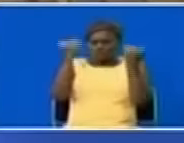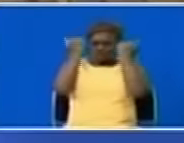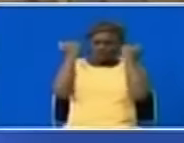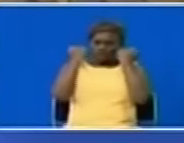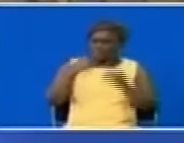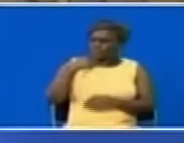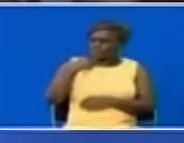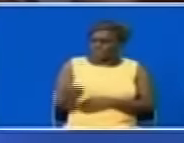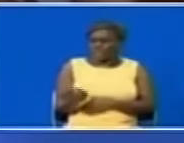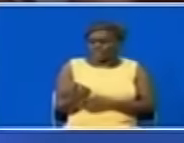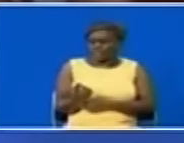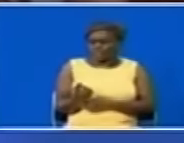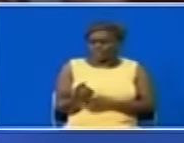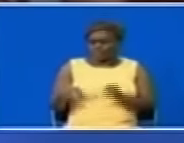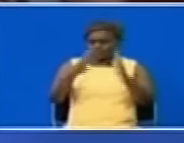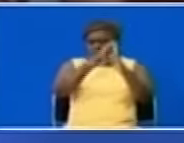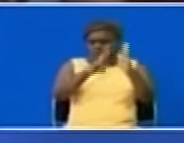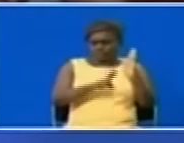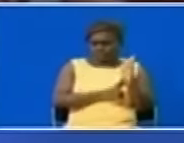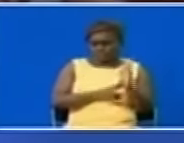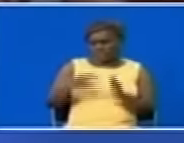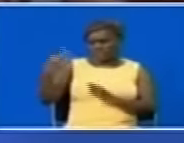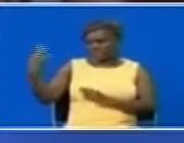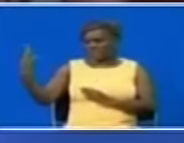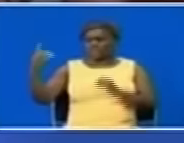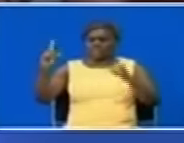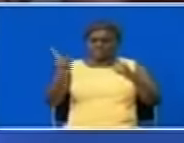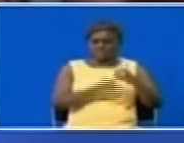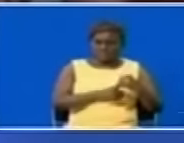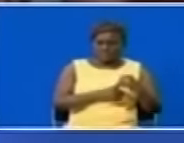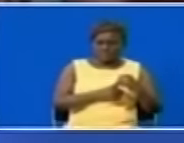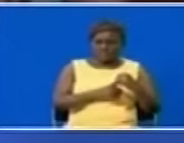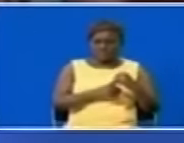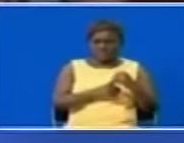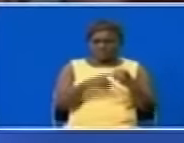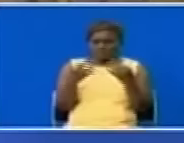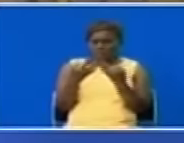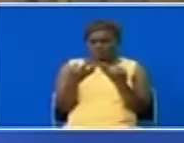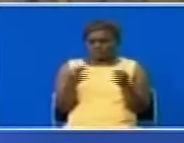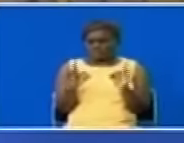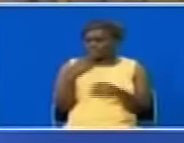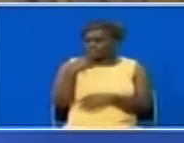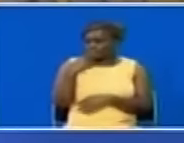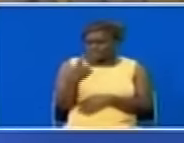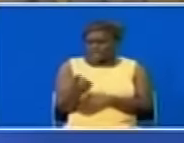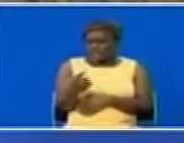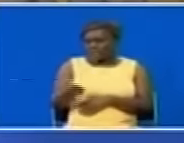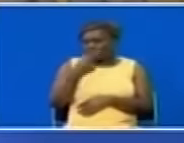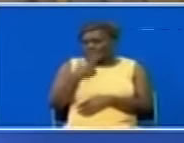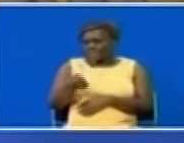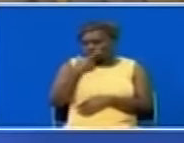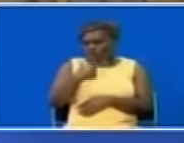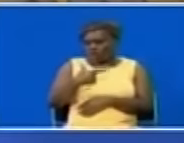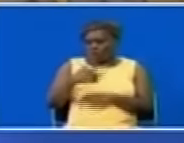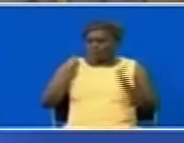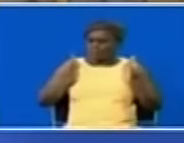specify. Regulation 3.6, sub-regulation 3, states that the medical practitioner